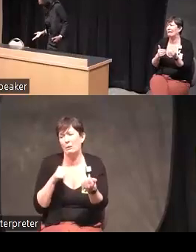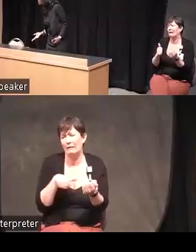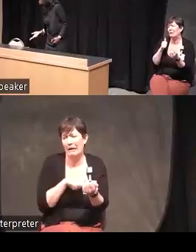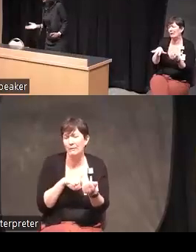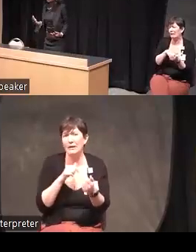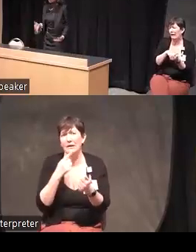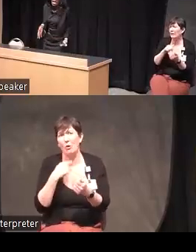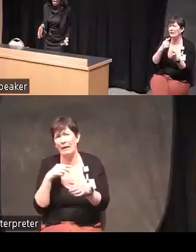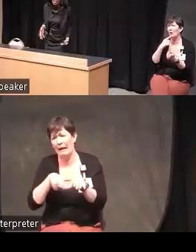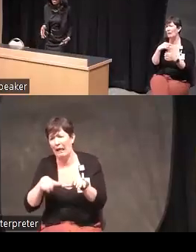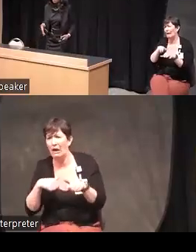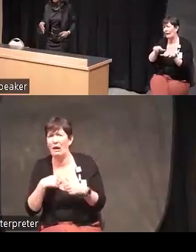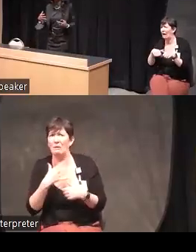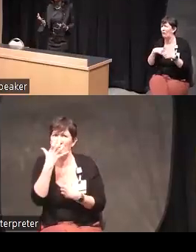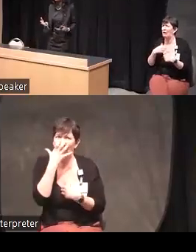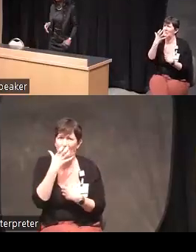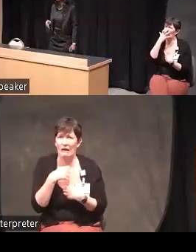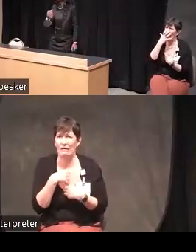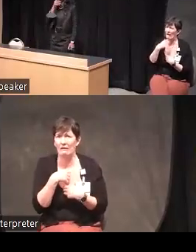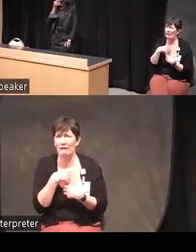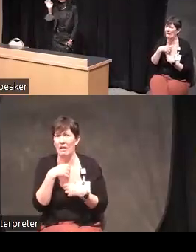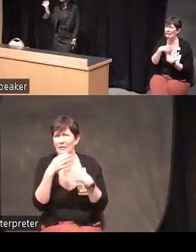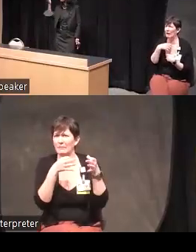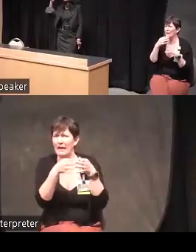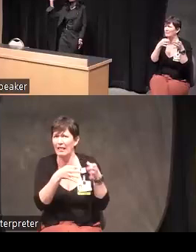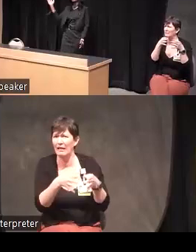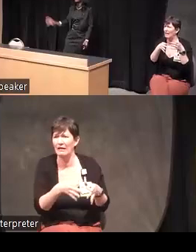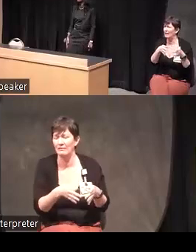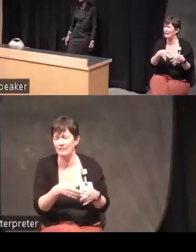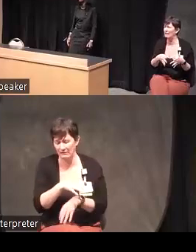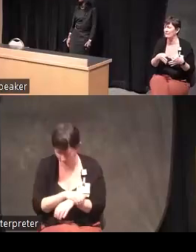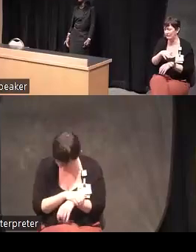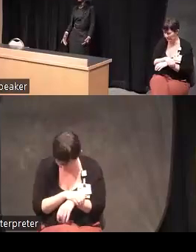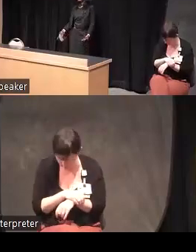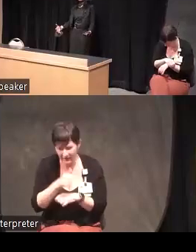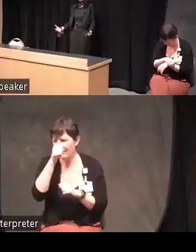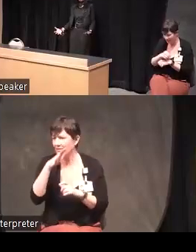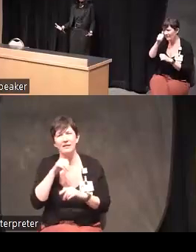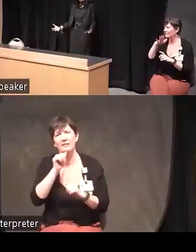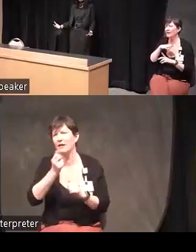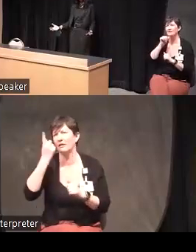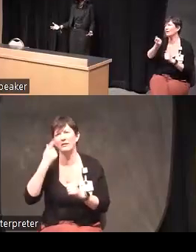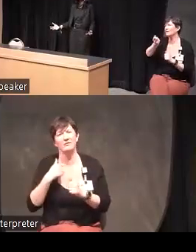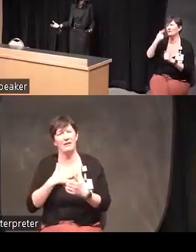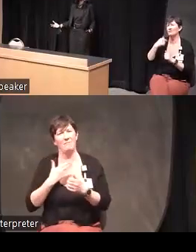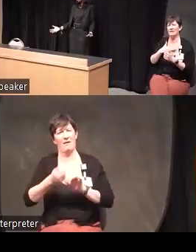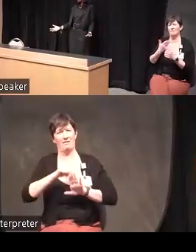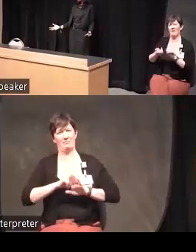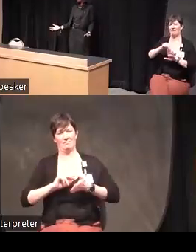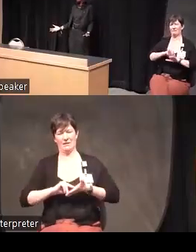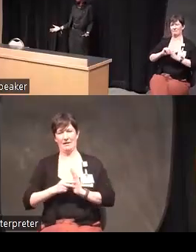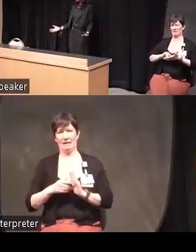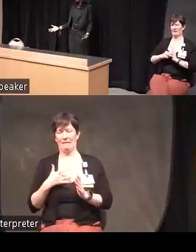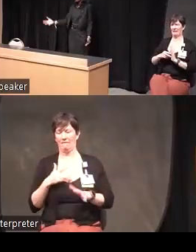out. I was really mad. And I start telling him the story, and I'm thinking, this guy's not going to get it. And I'm feeling